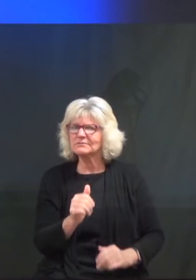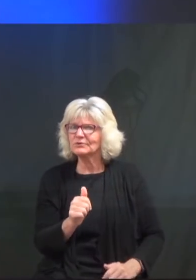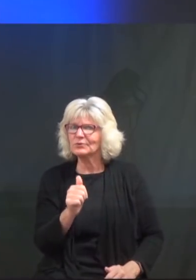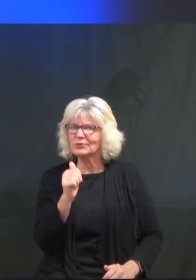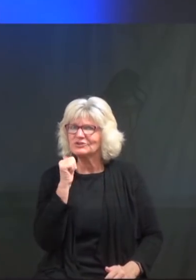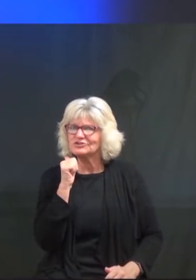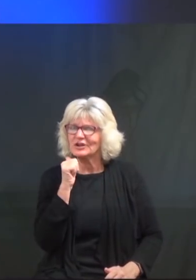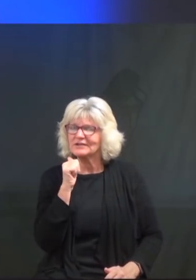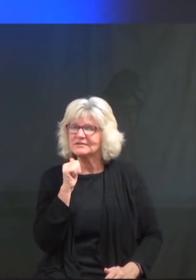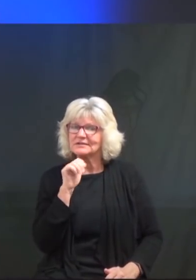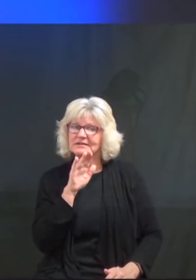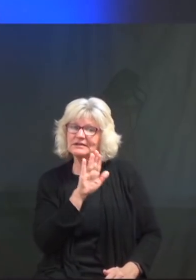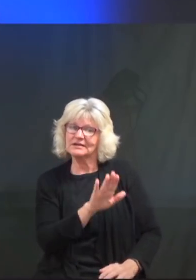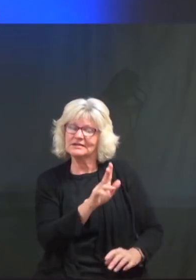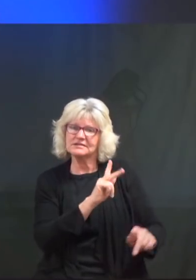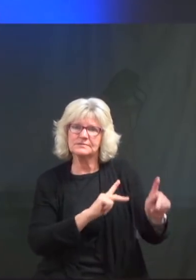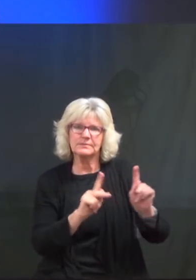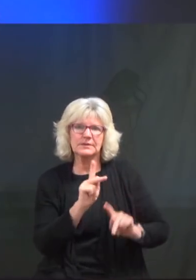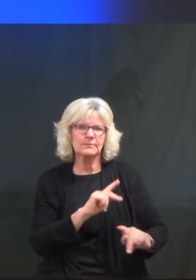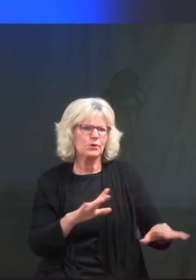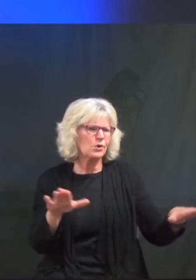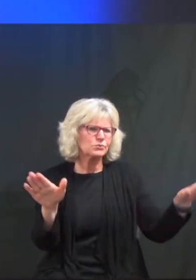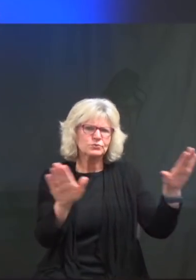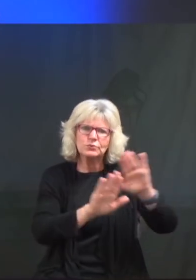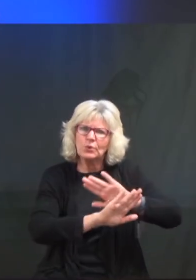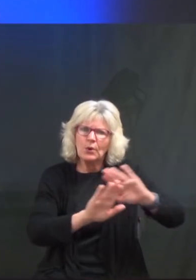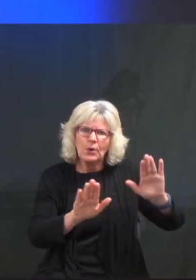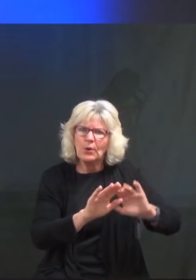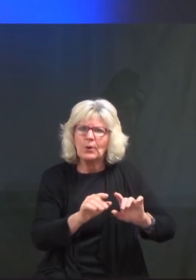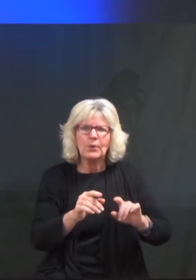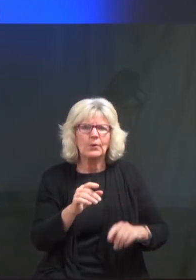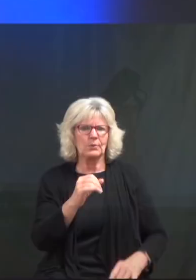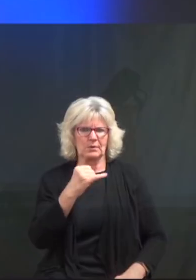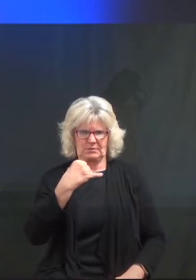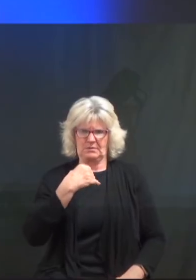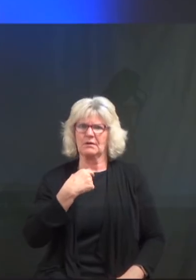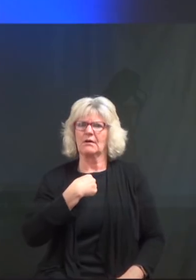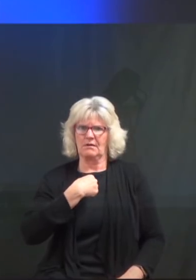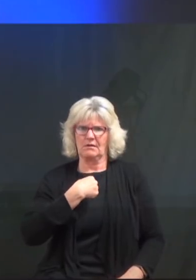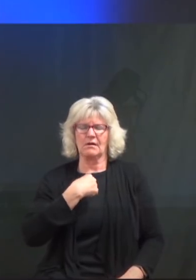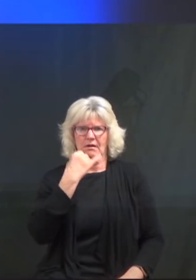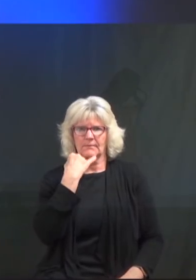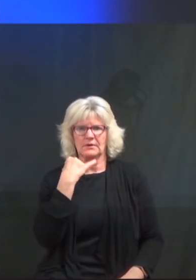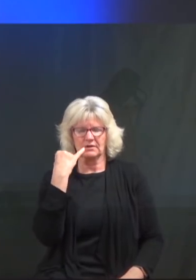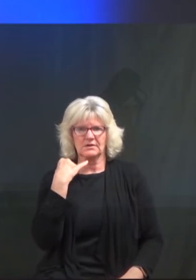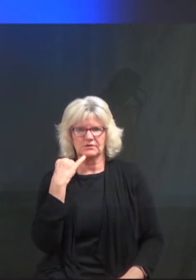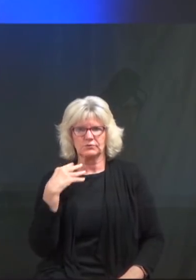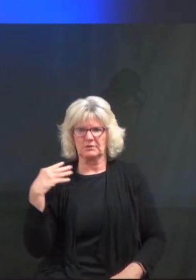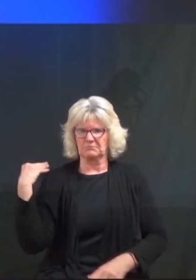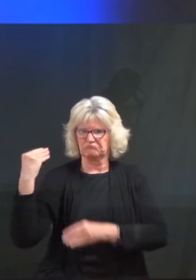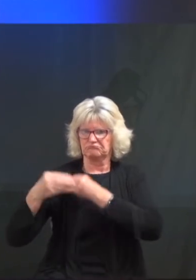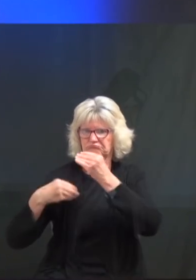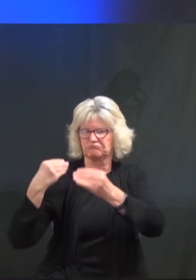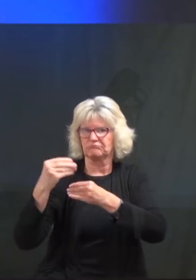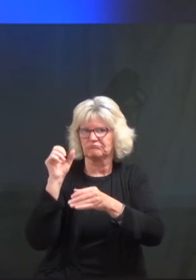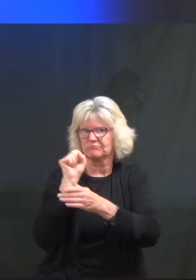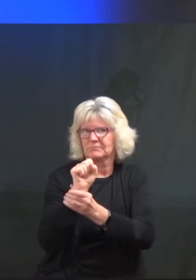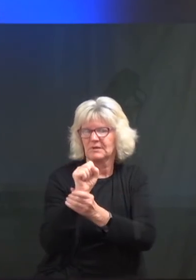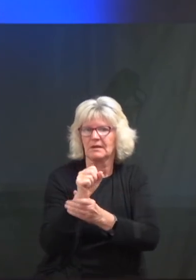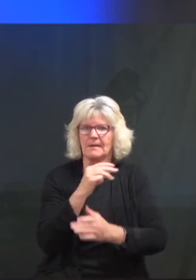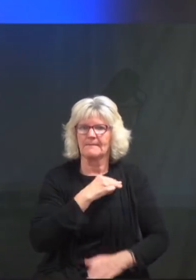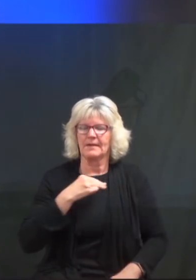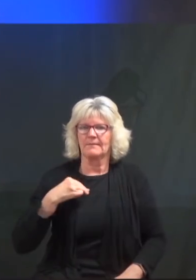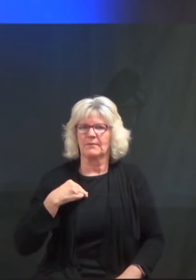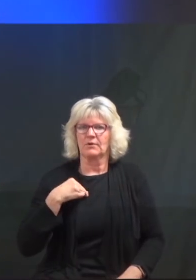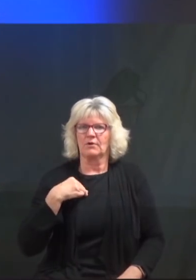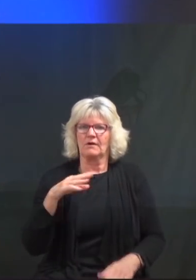people? By no means. I myself am an Israelite, a descendant of Abraham, a member of the tribe of Benjamin.